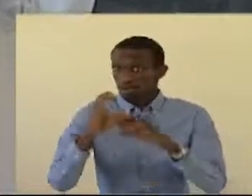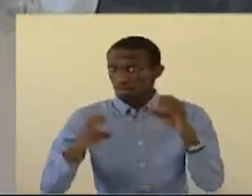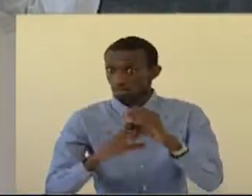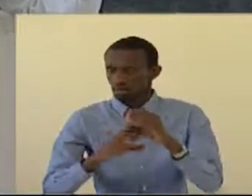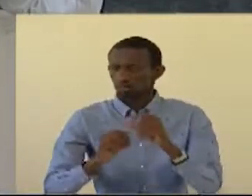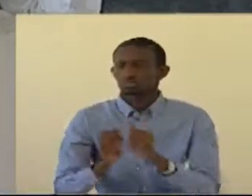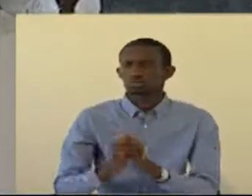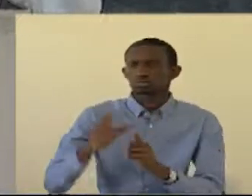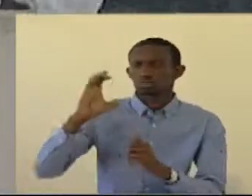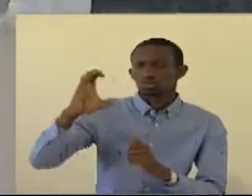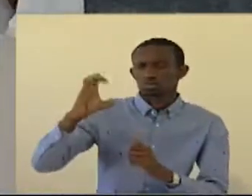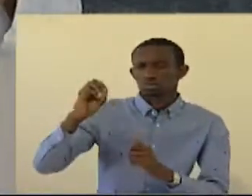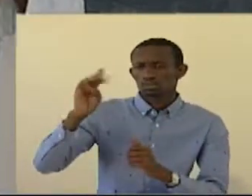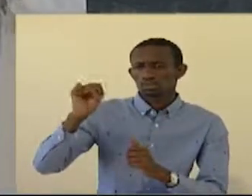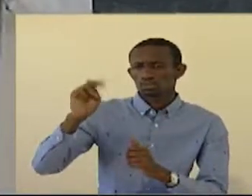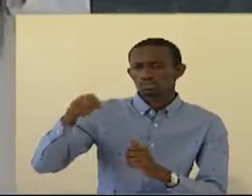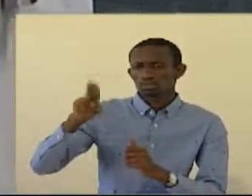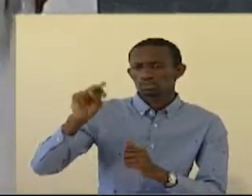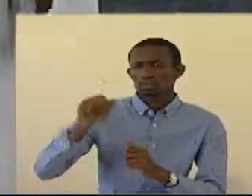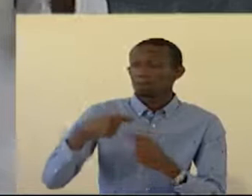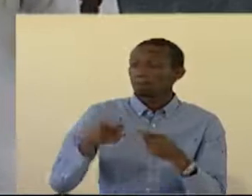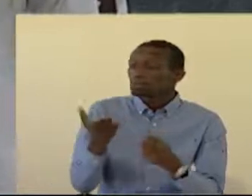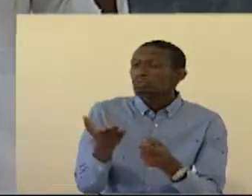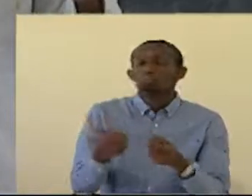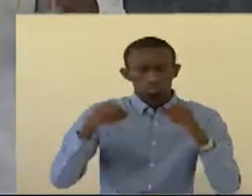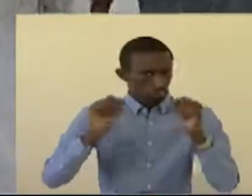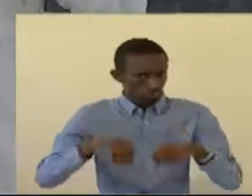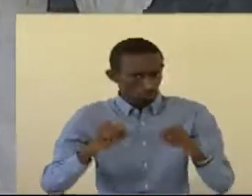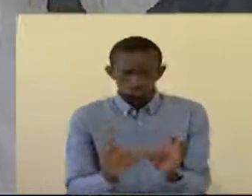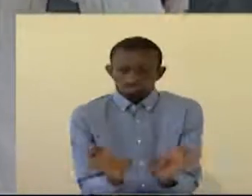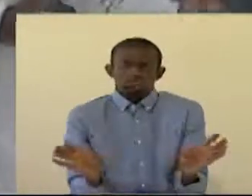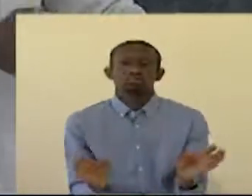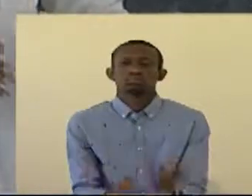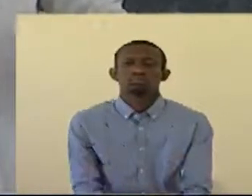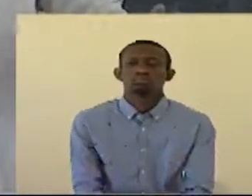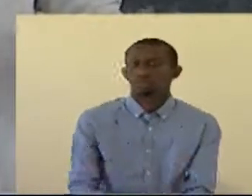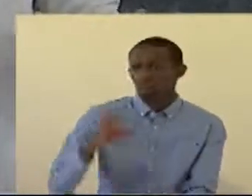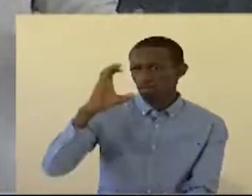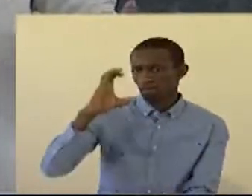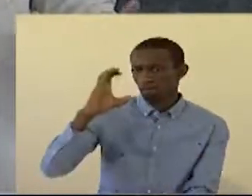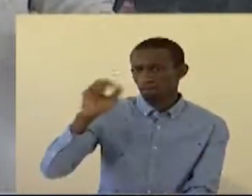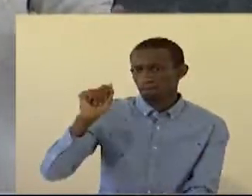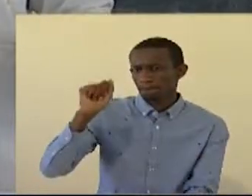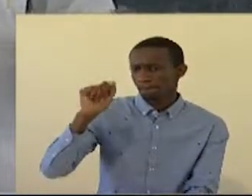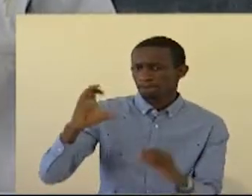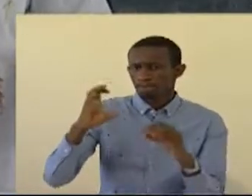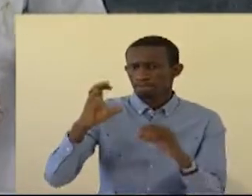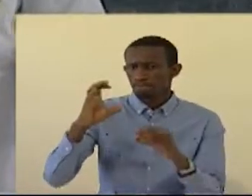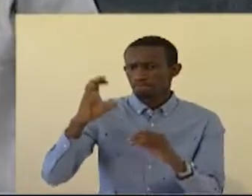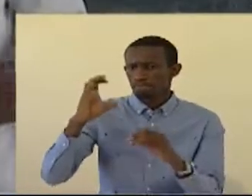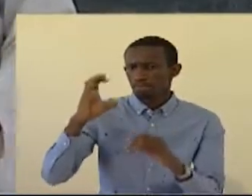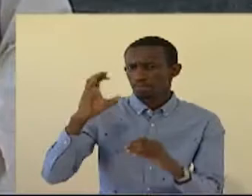other organic compounds. But this time, it is also possible to distinguish carbonyl compounds themselves,